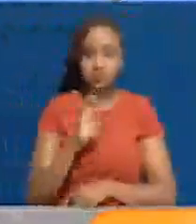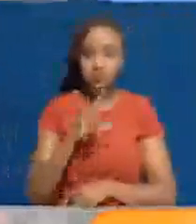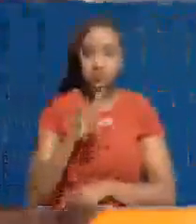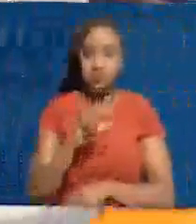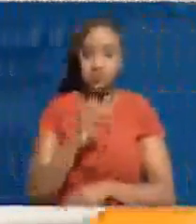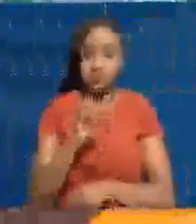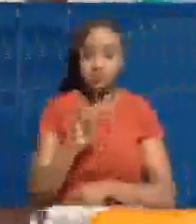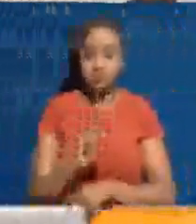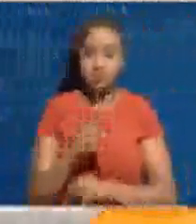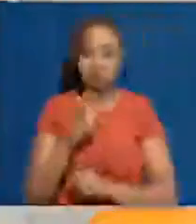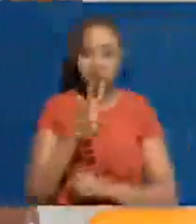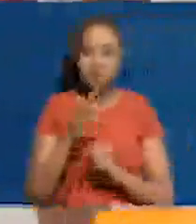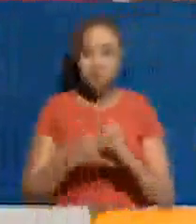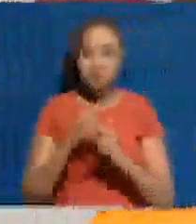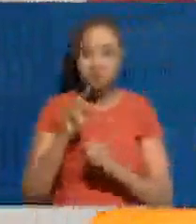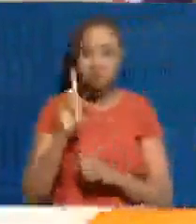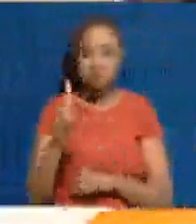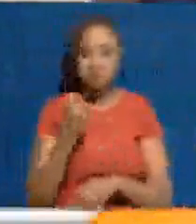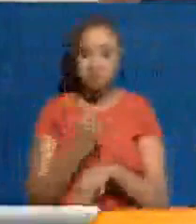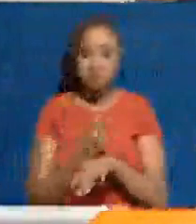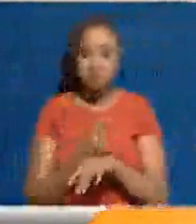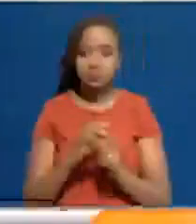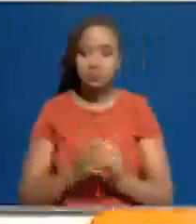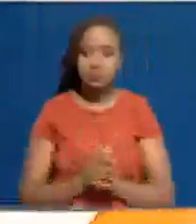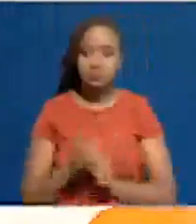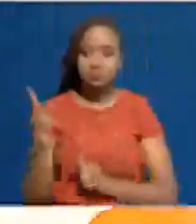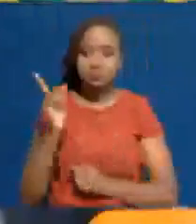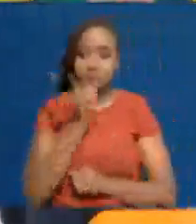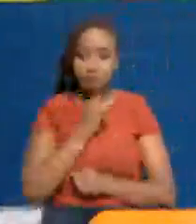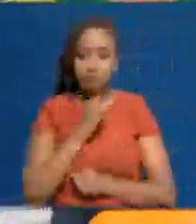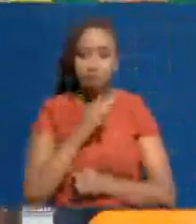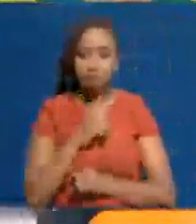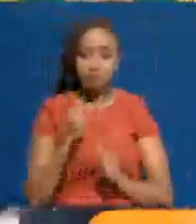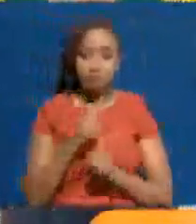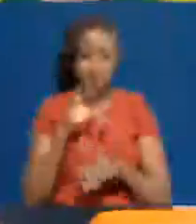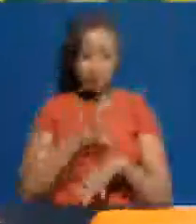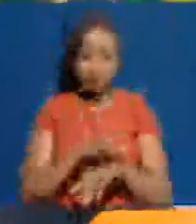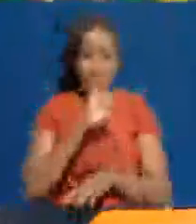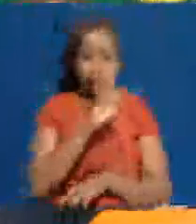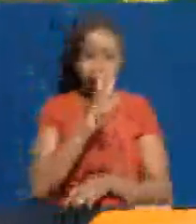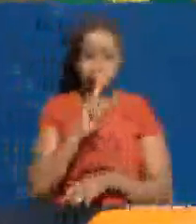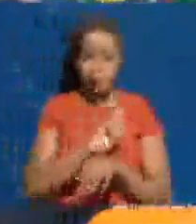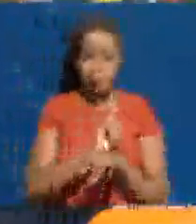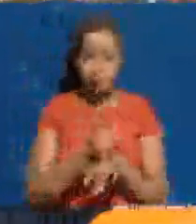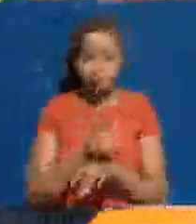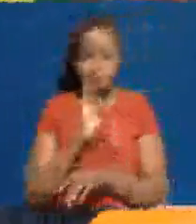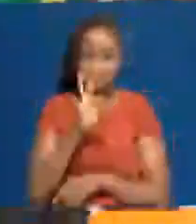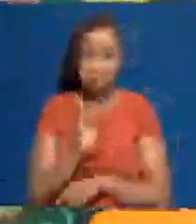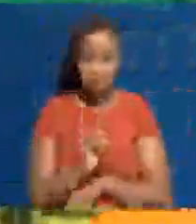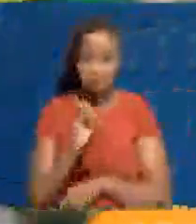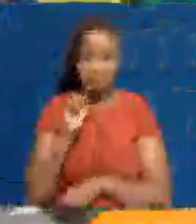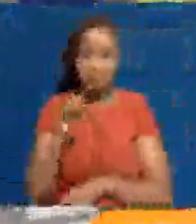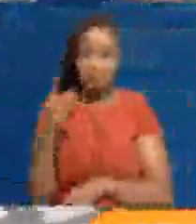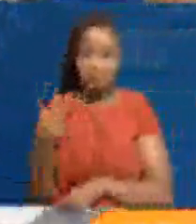32 minutes, 28.15 seconds. Tekoma Amare completed the podium sweep, clocking 32 minutes, 30.20